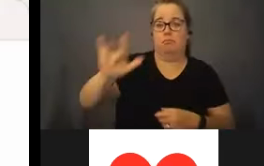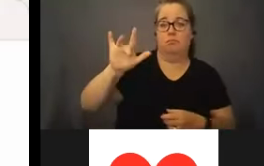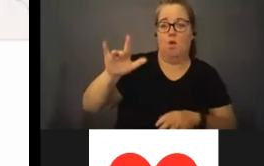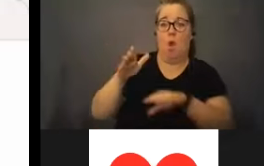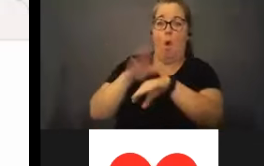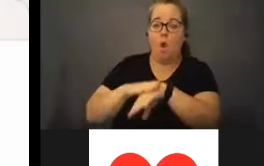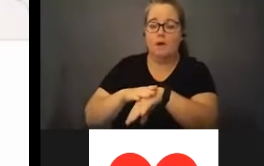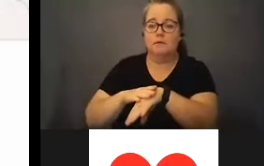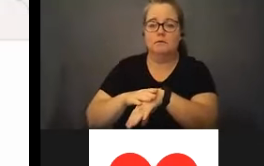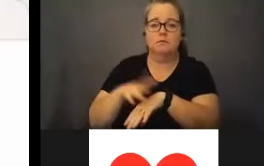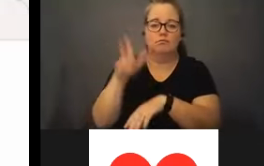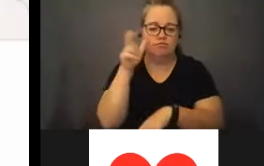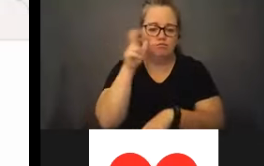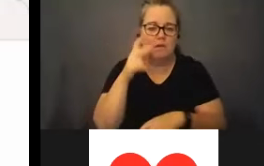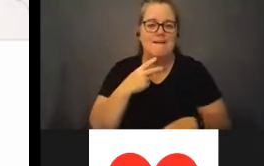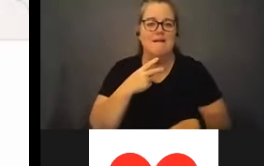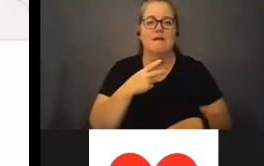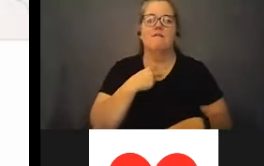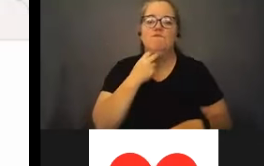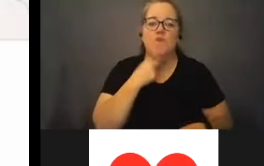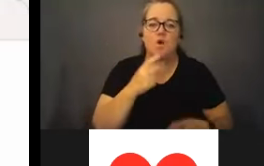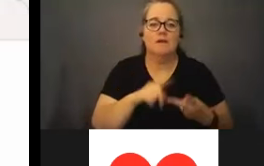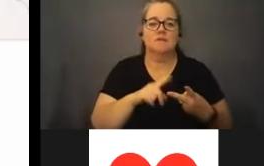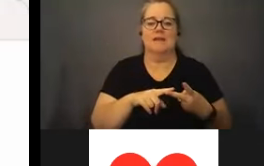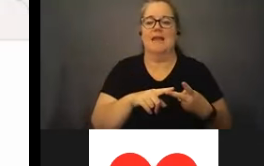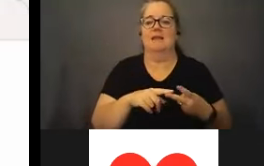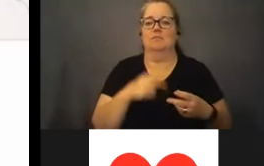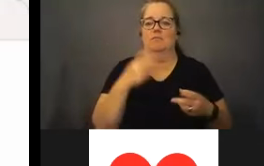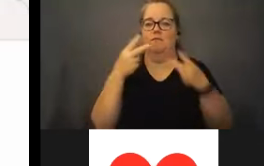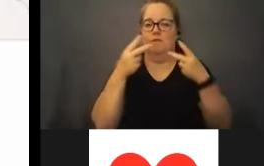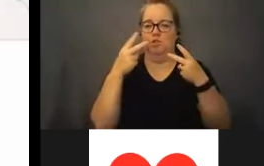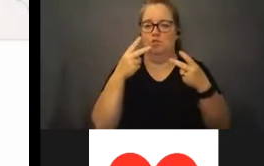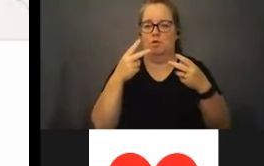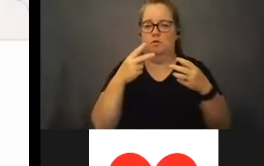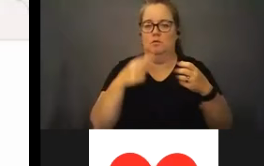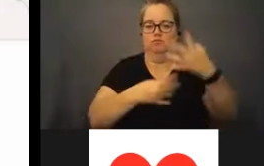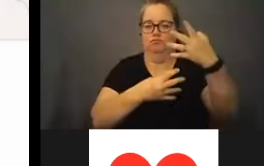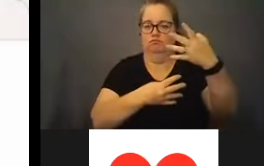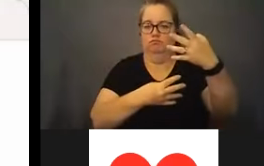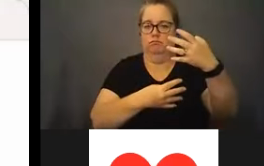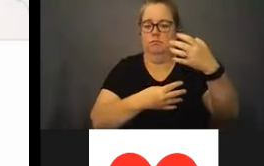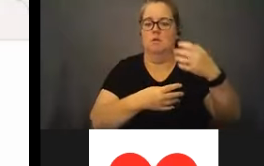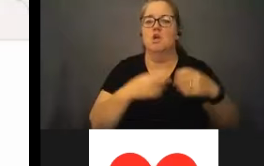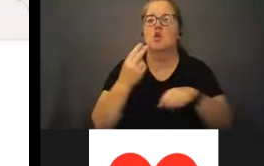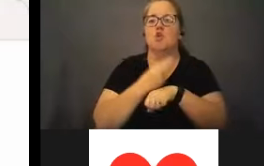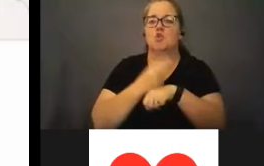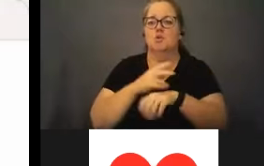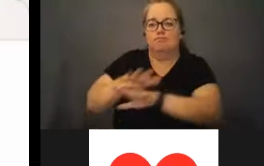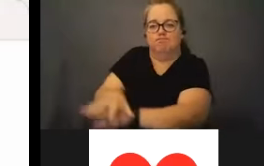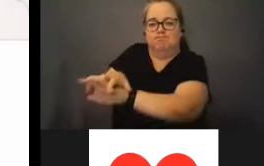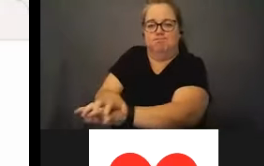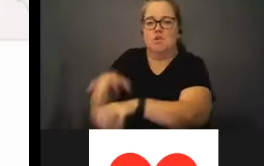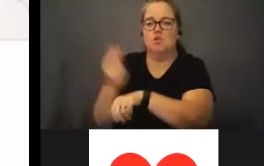voice and visual prompts. Remember, start CPR immediately and use an AED as soon as